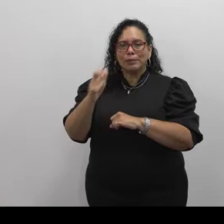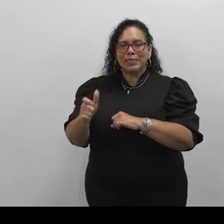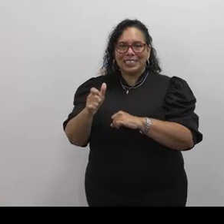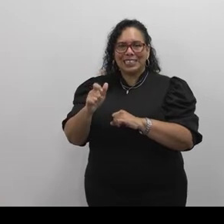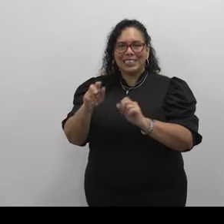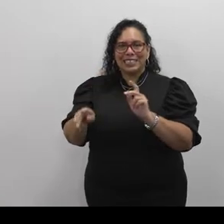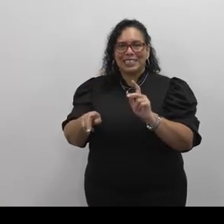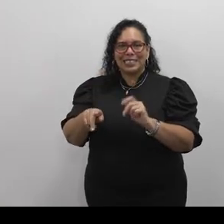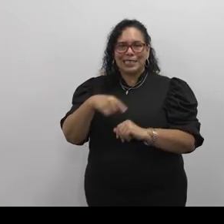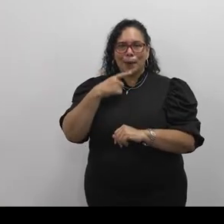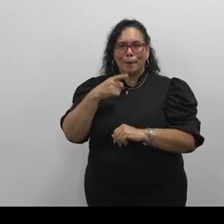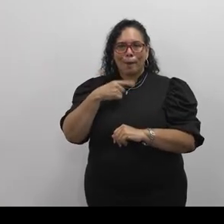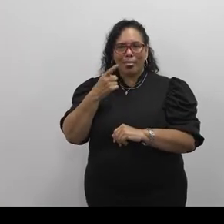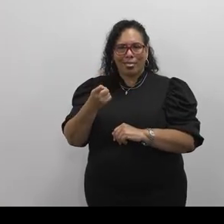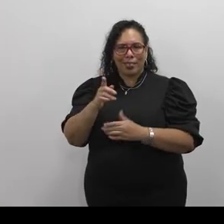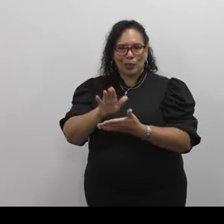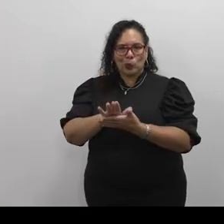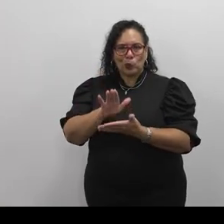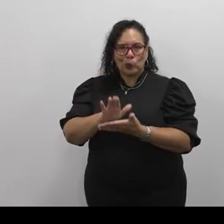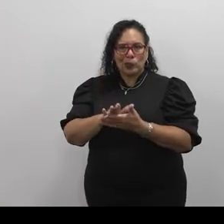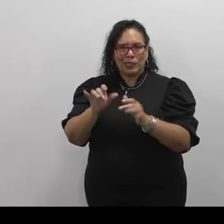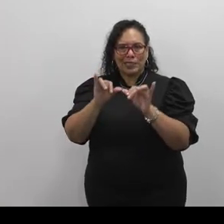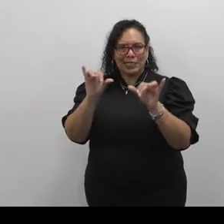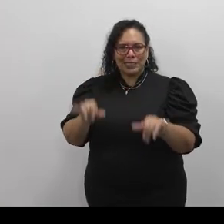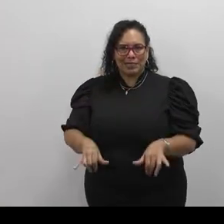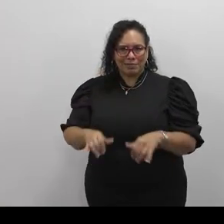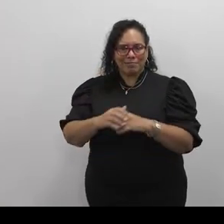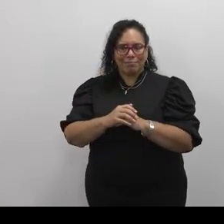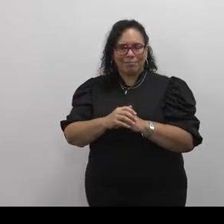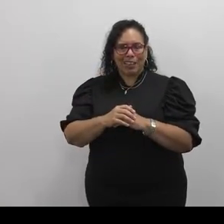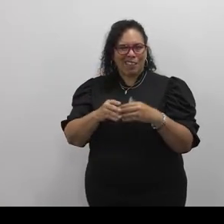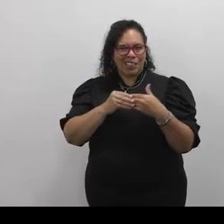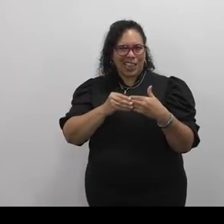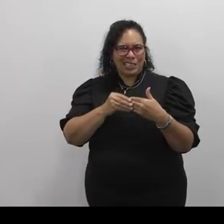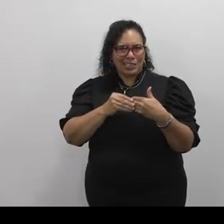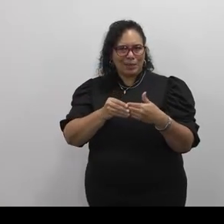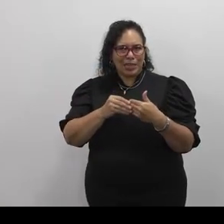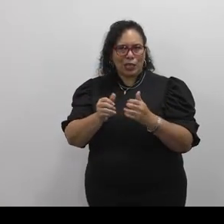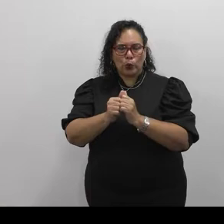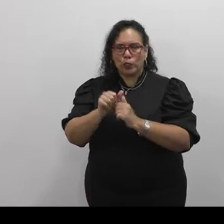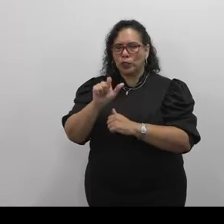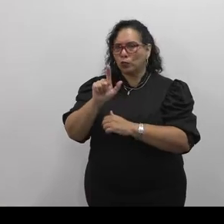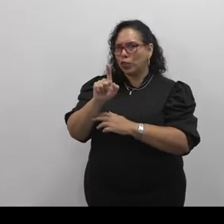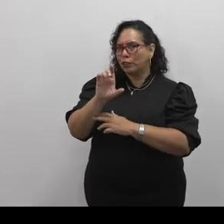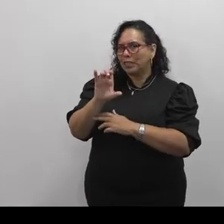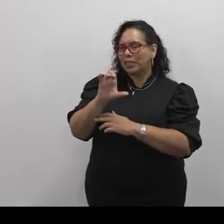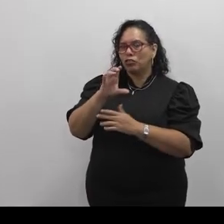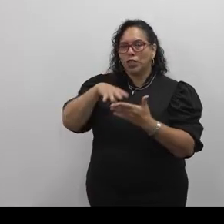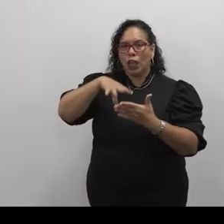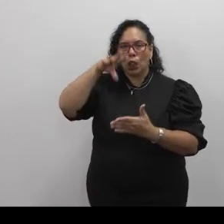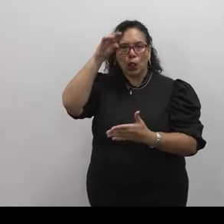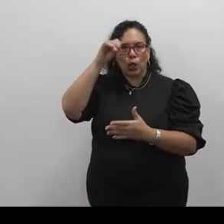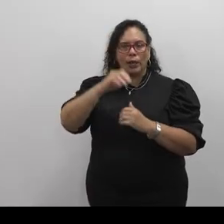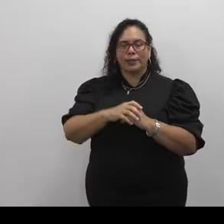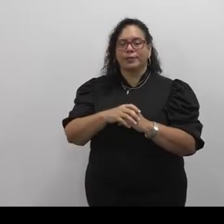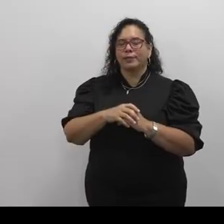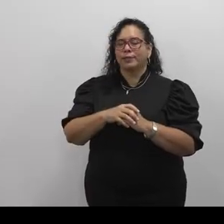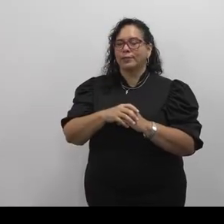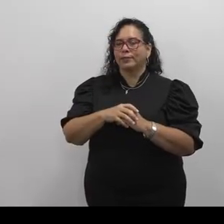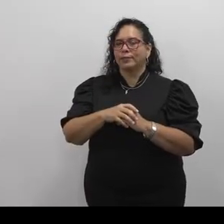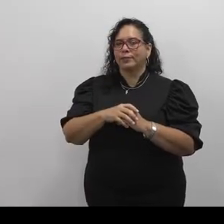system. It gives us a flexibility with 21st century learning. It gives us flexibility